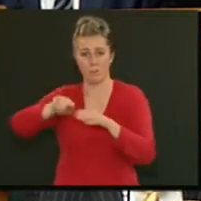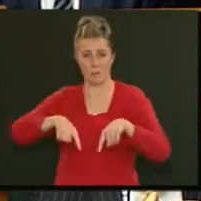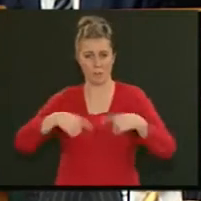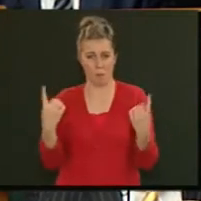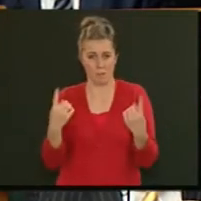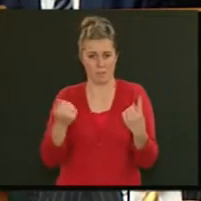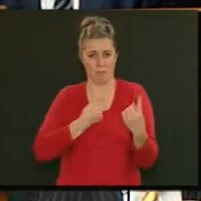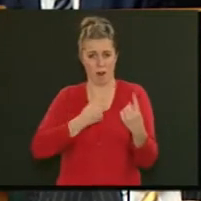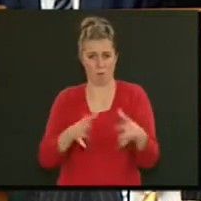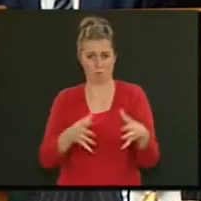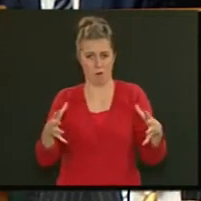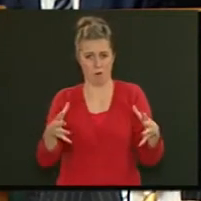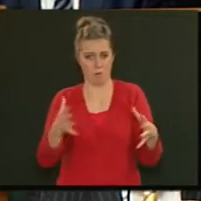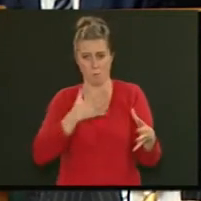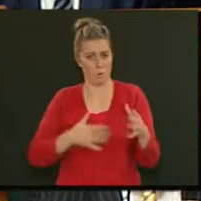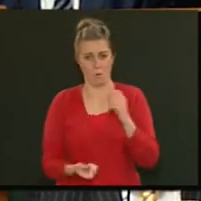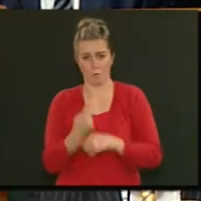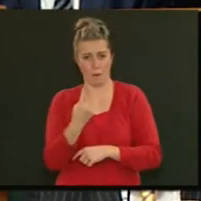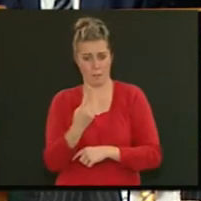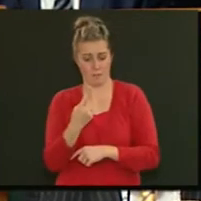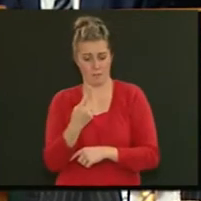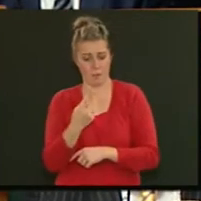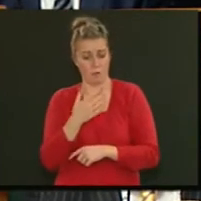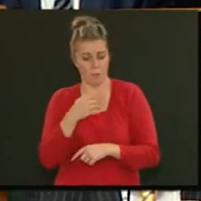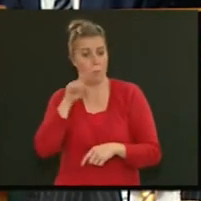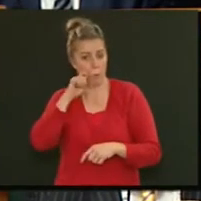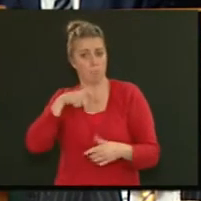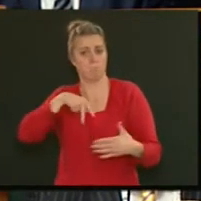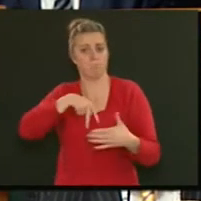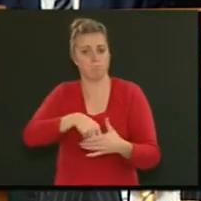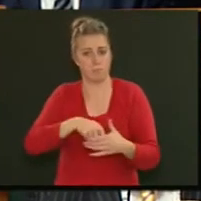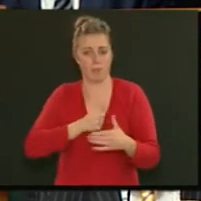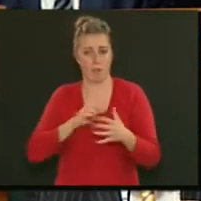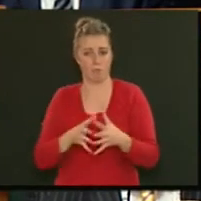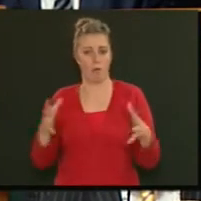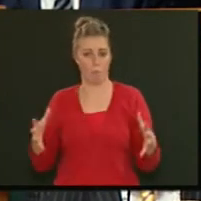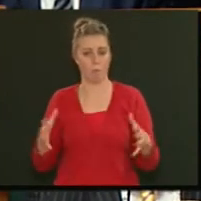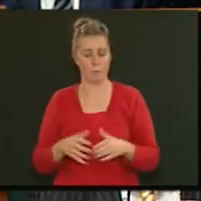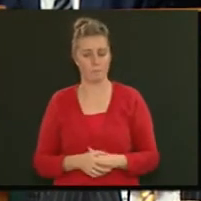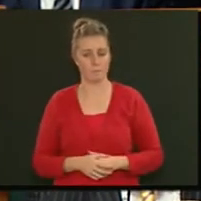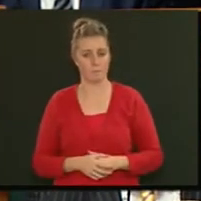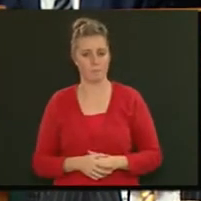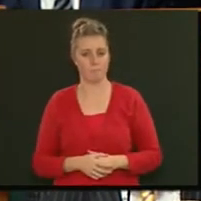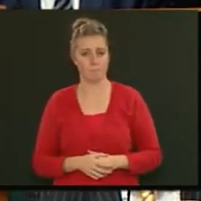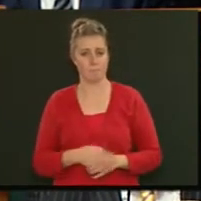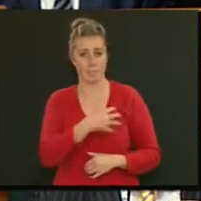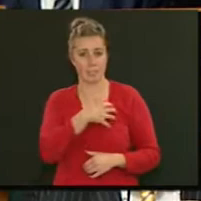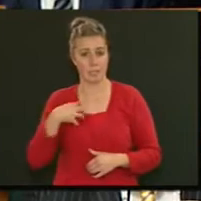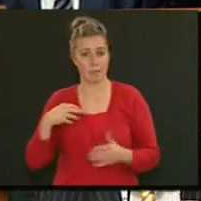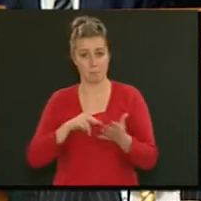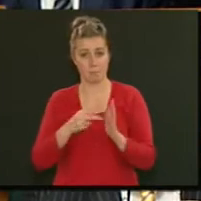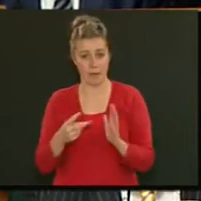recipe for growth. That's a recipe for stalling growth. Mr Speaker, the government's plan is